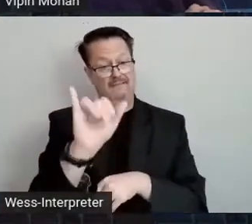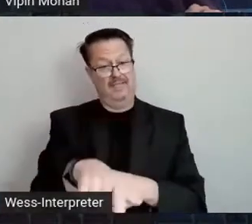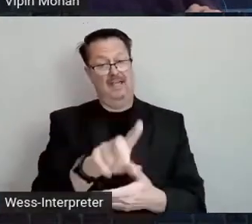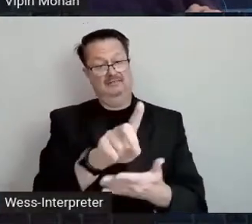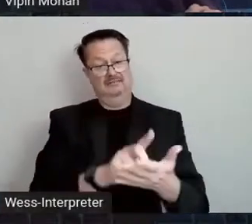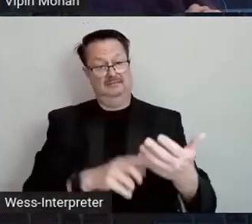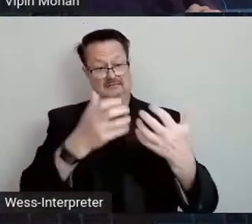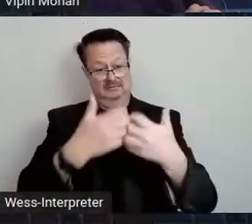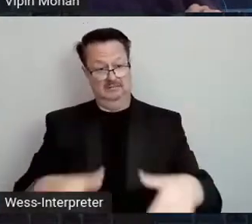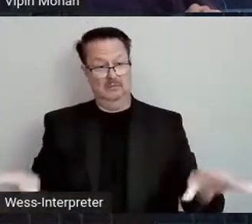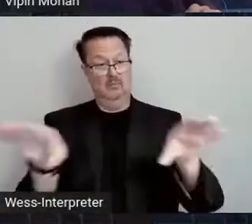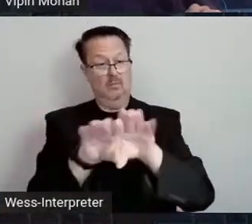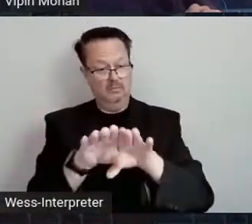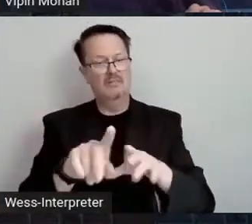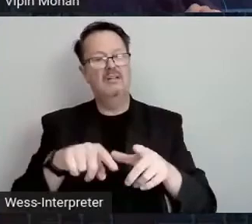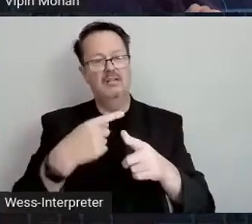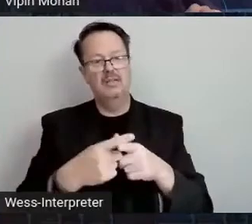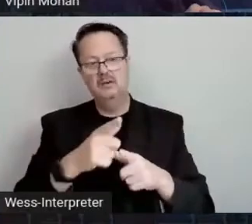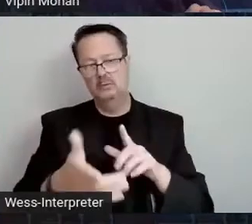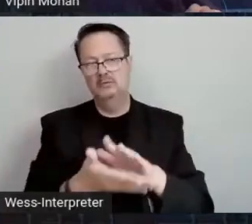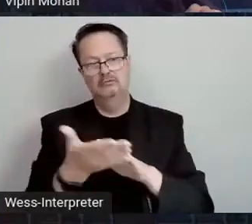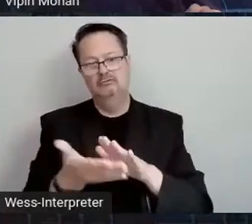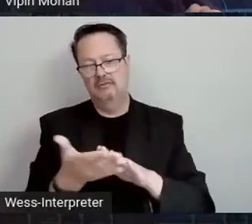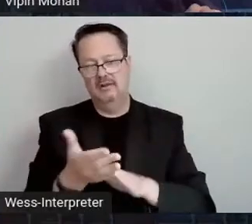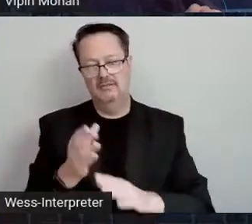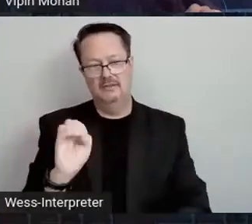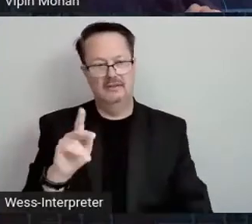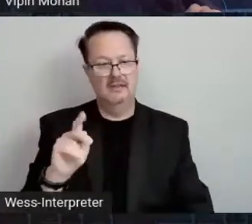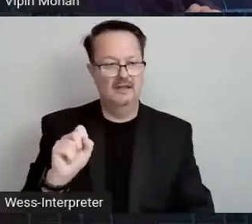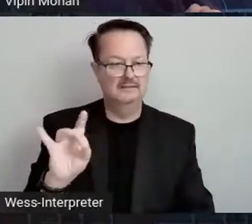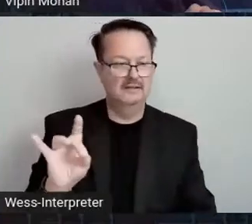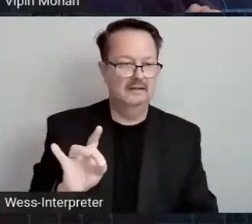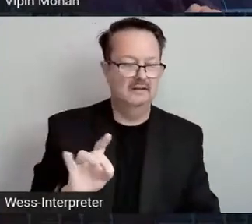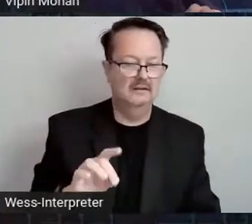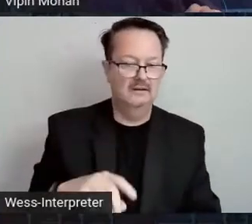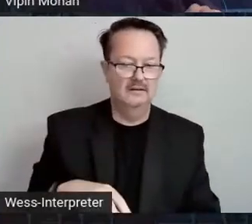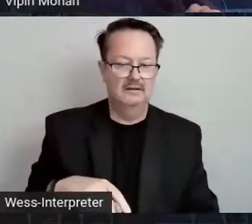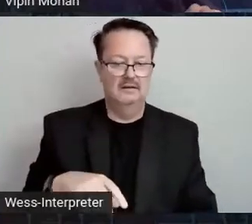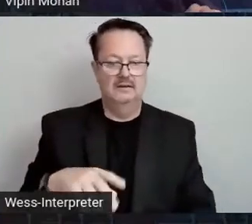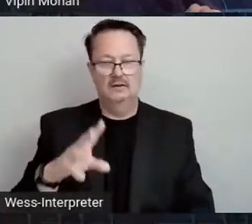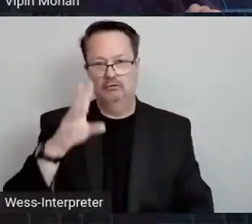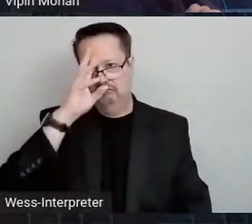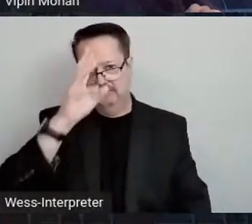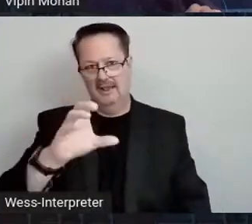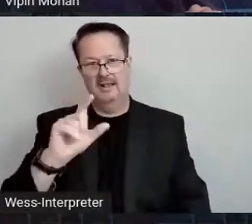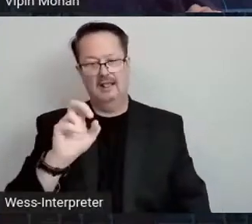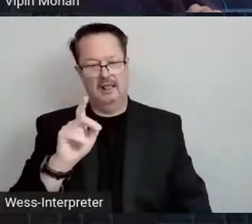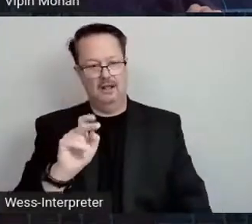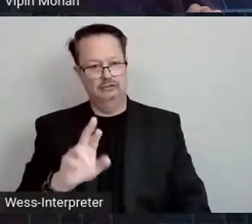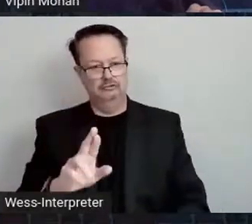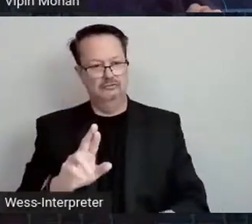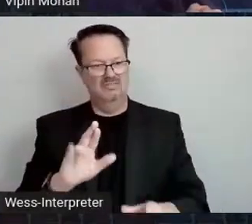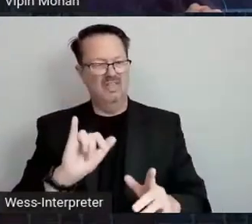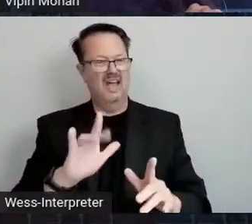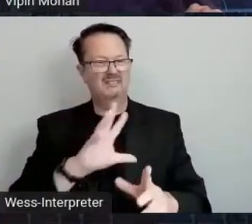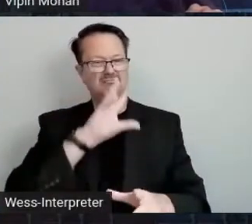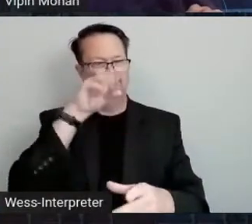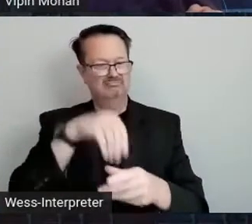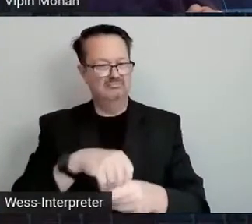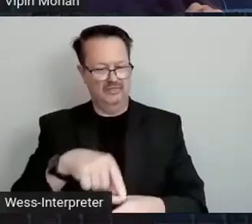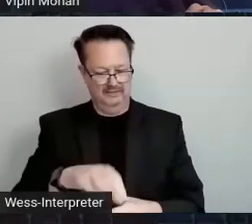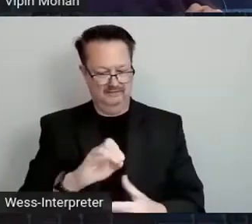up, you would technically run the EKS-A create cluster, supplying in this file as an